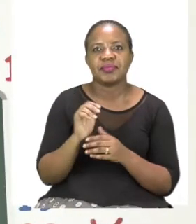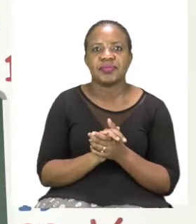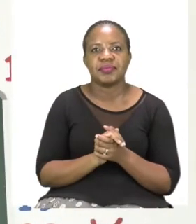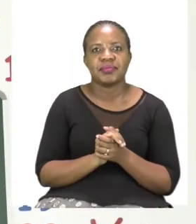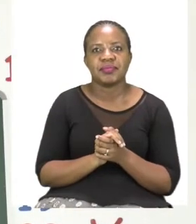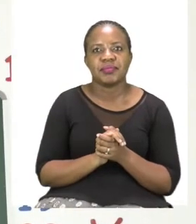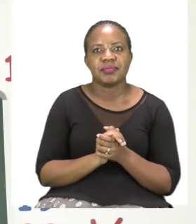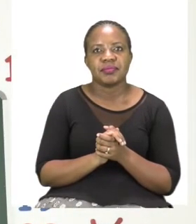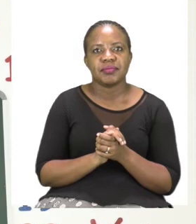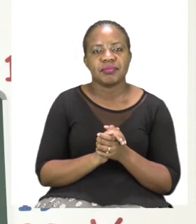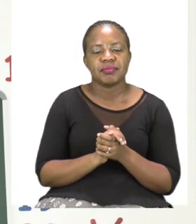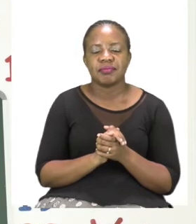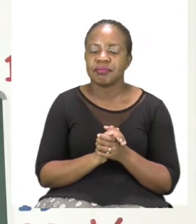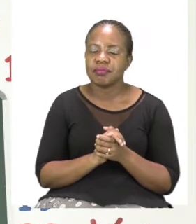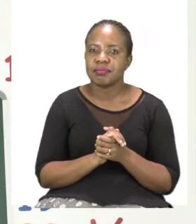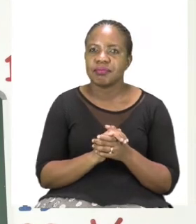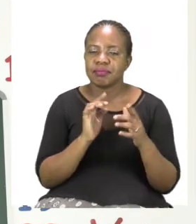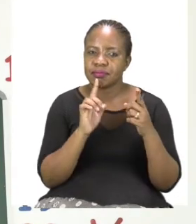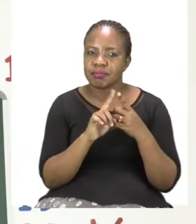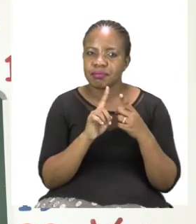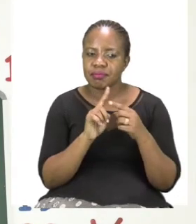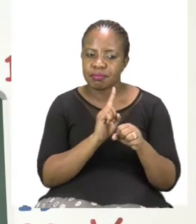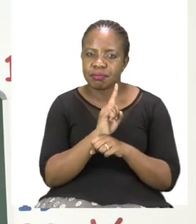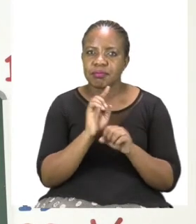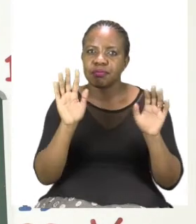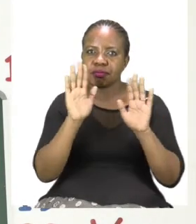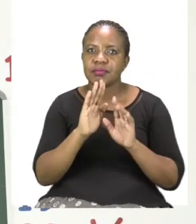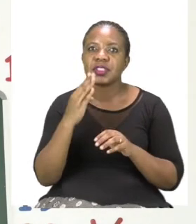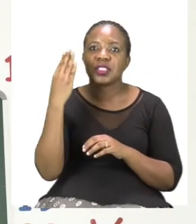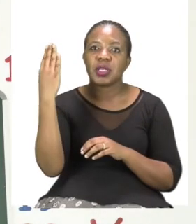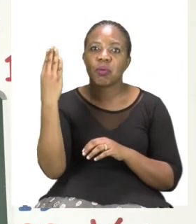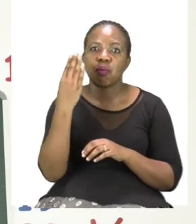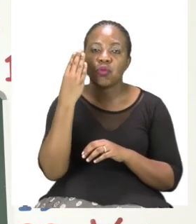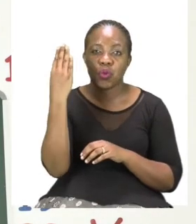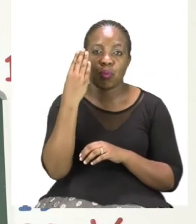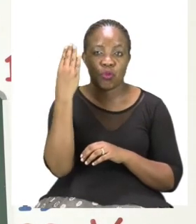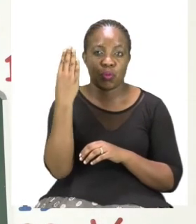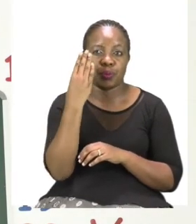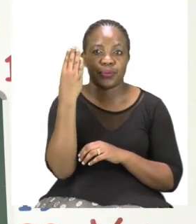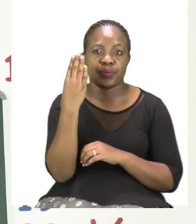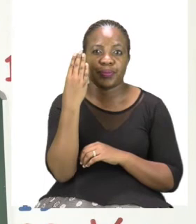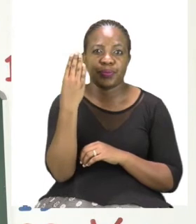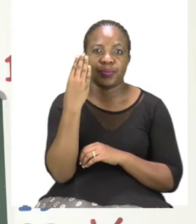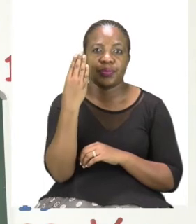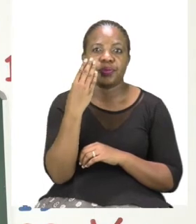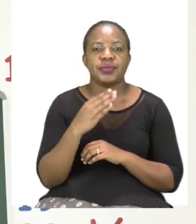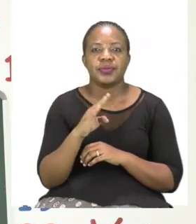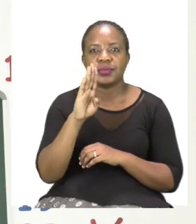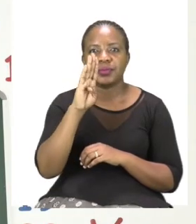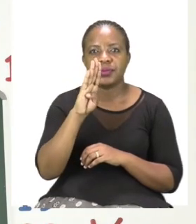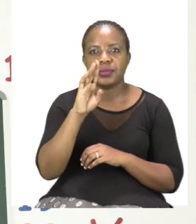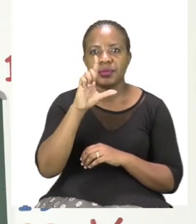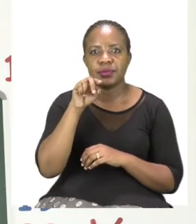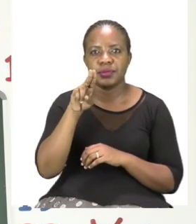Now, the first color that we had is blue. The blue is going to be on this